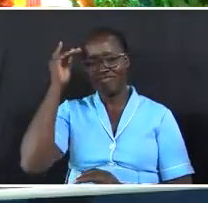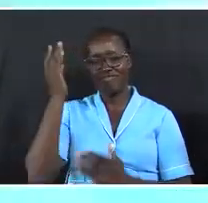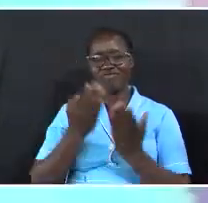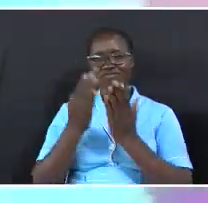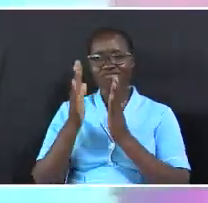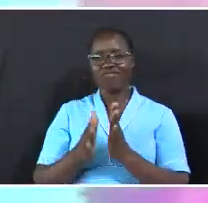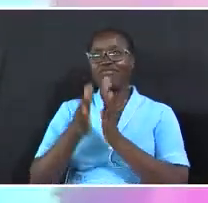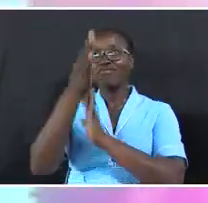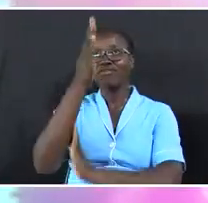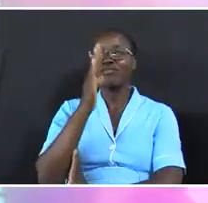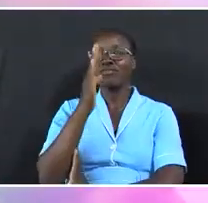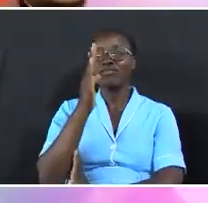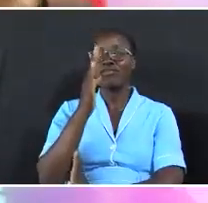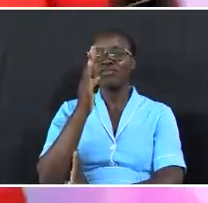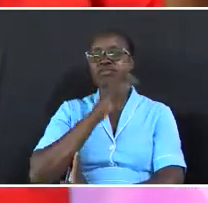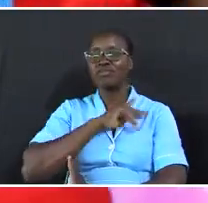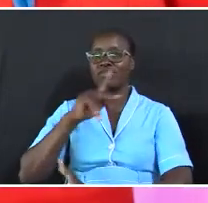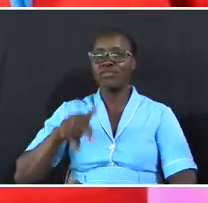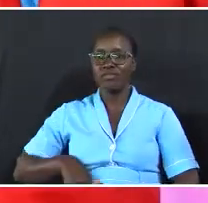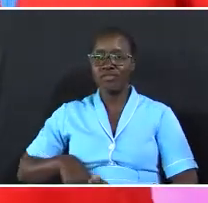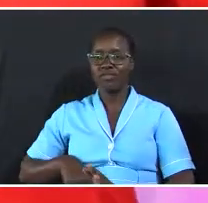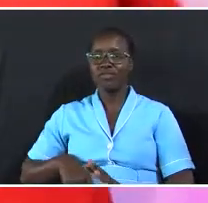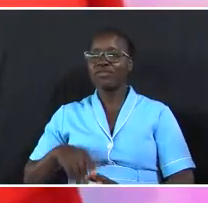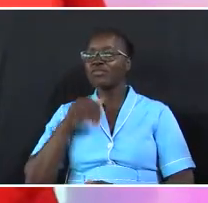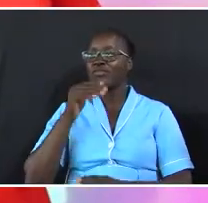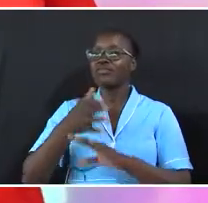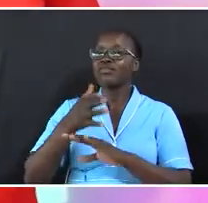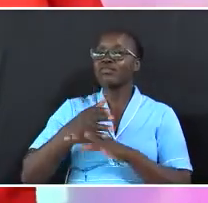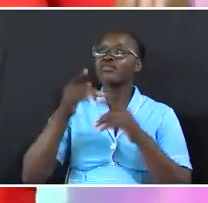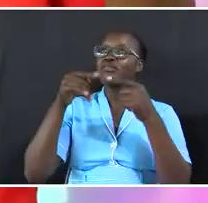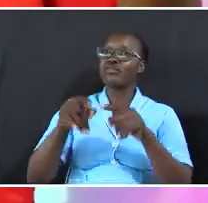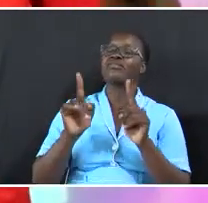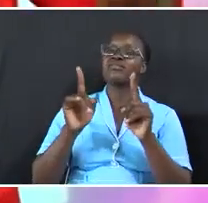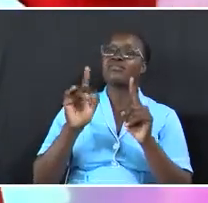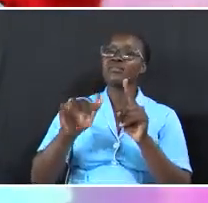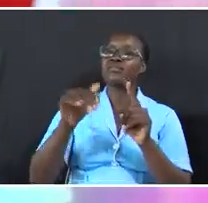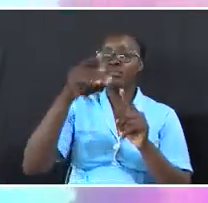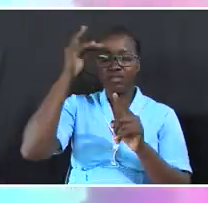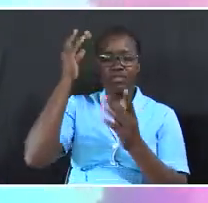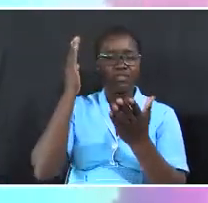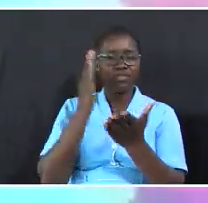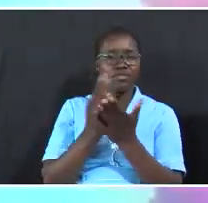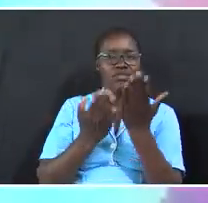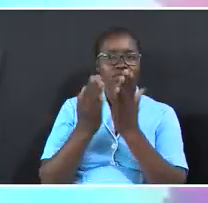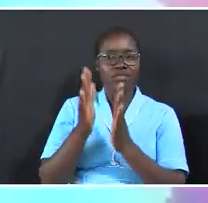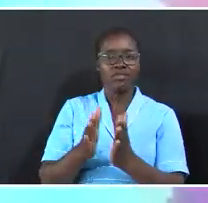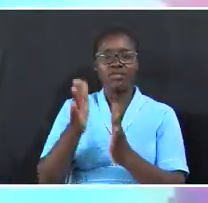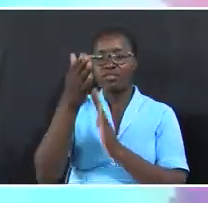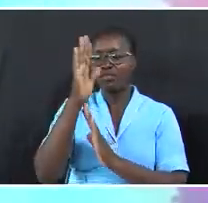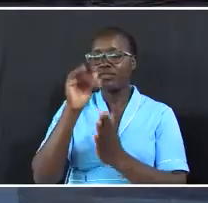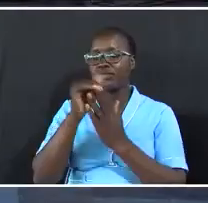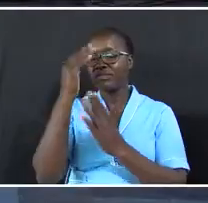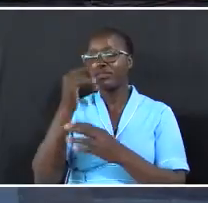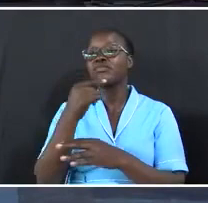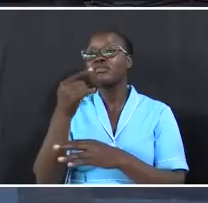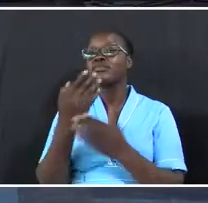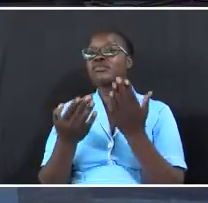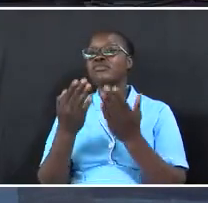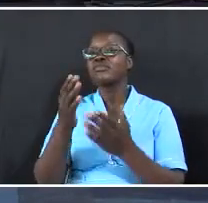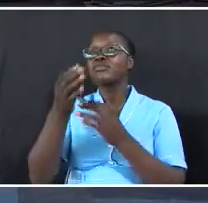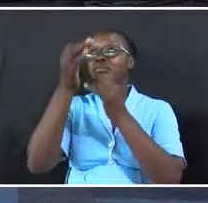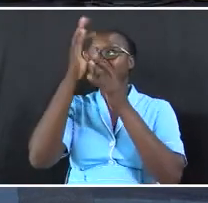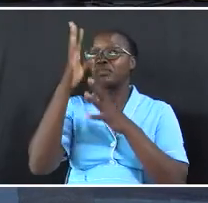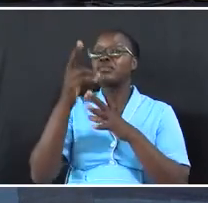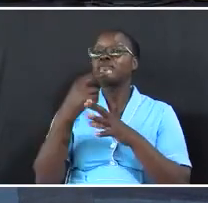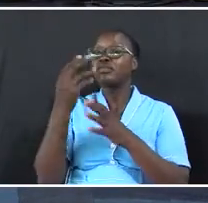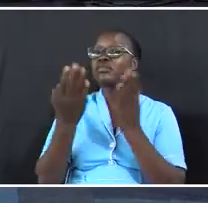servant of God. The king could not lie to himself that Daniel was a true servant of God. And that's why he says, may the God